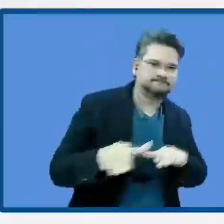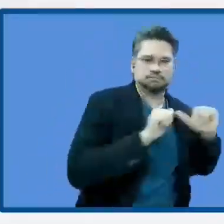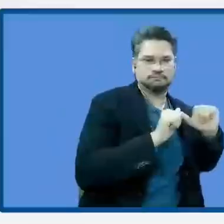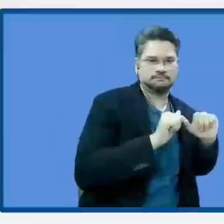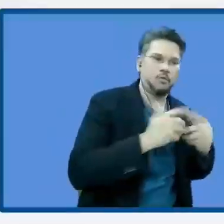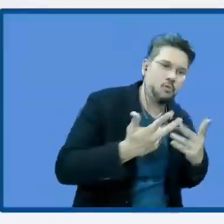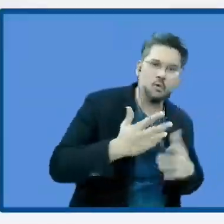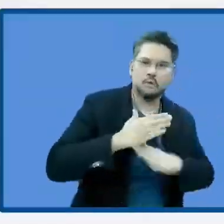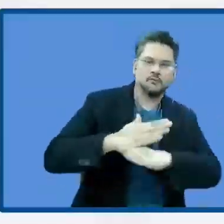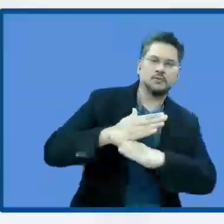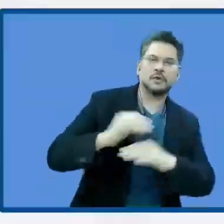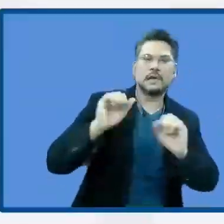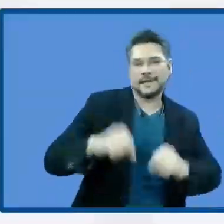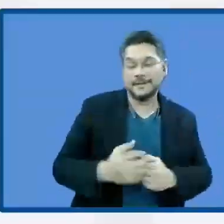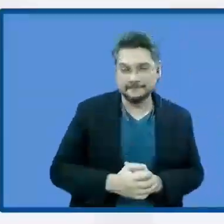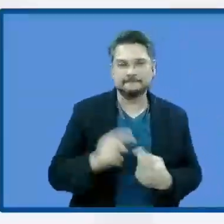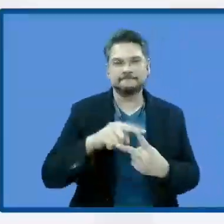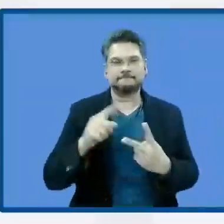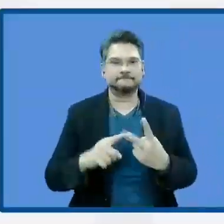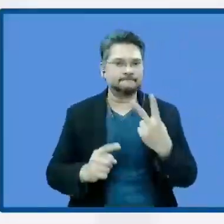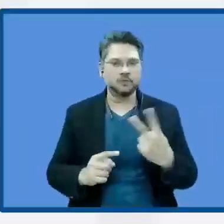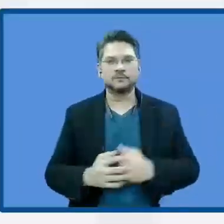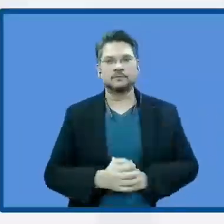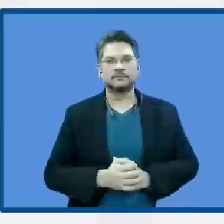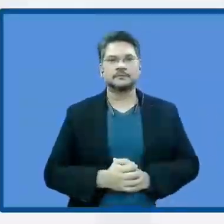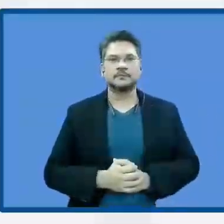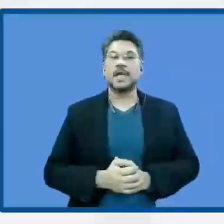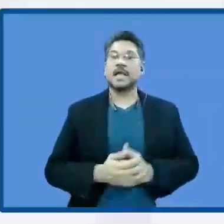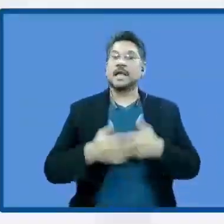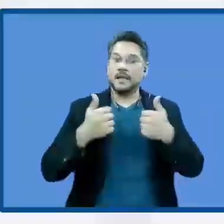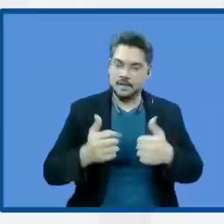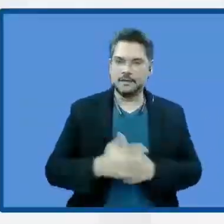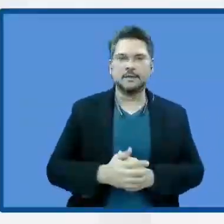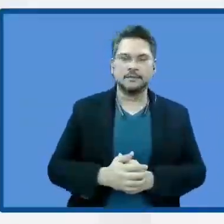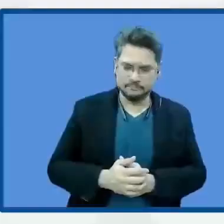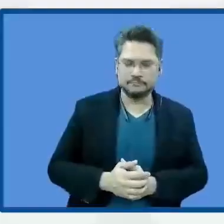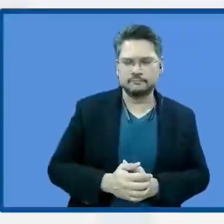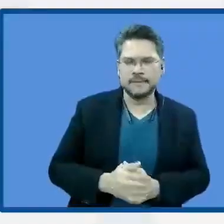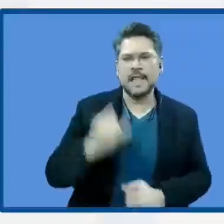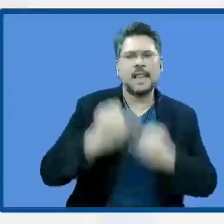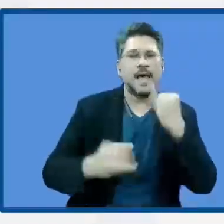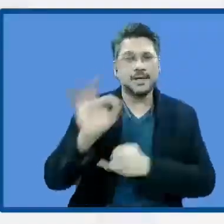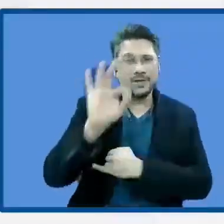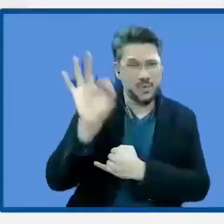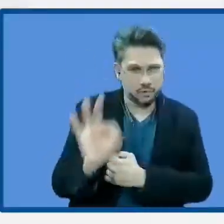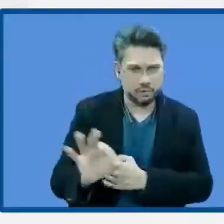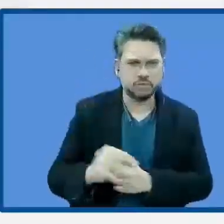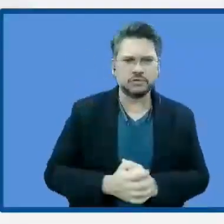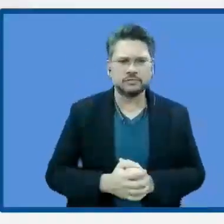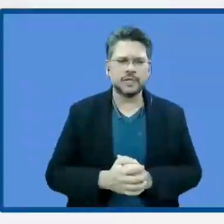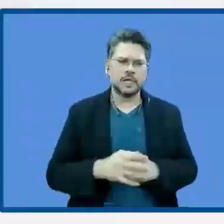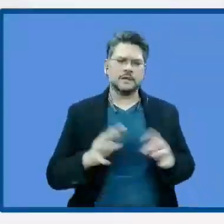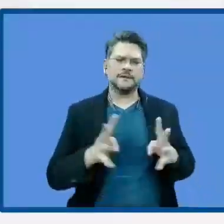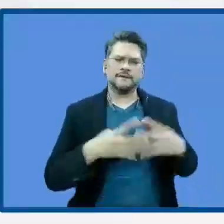Okay, let's go to the fourth and last question. Alice, in the framework of the new Global